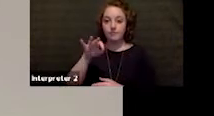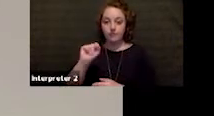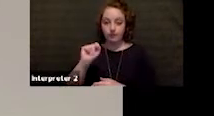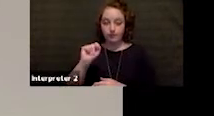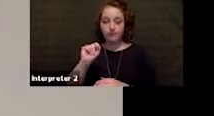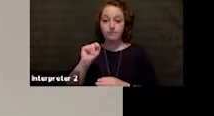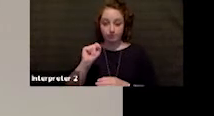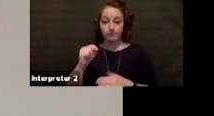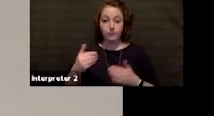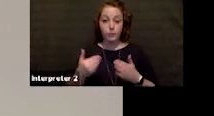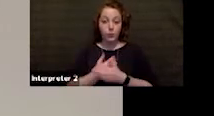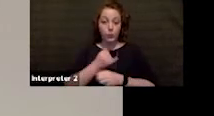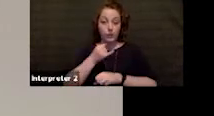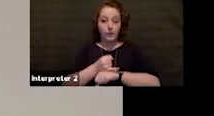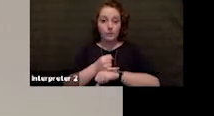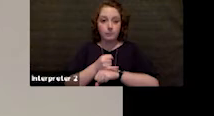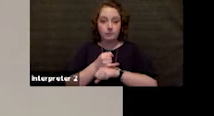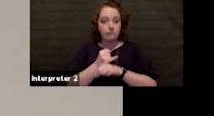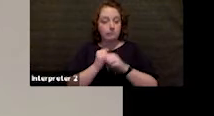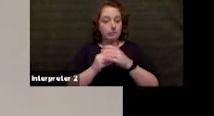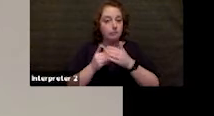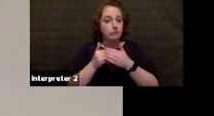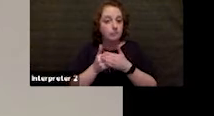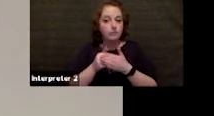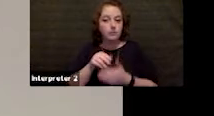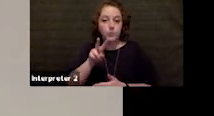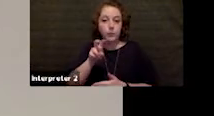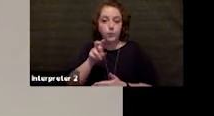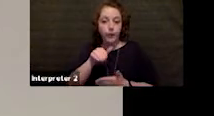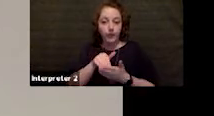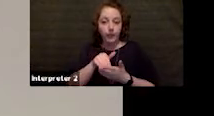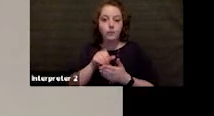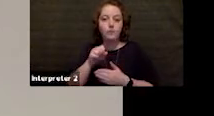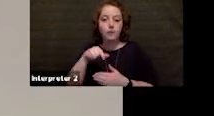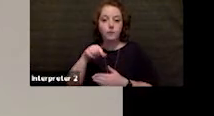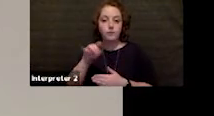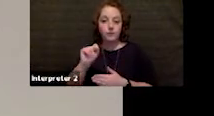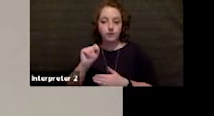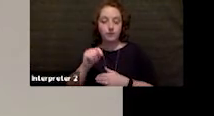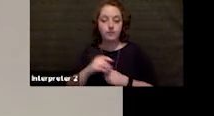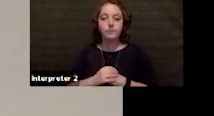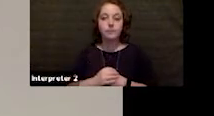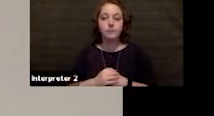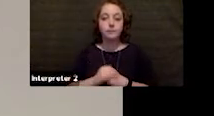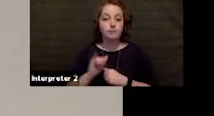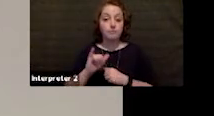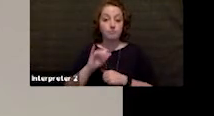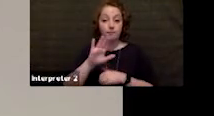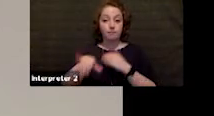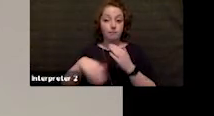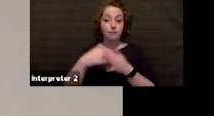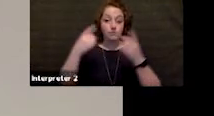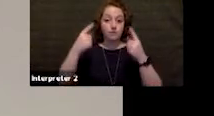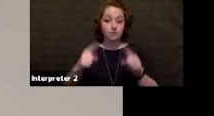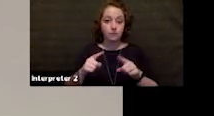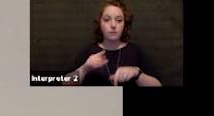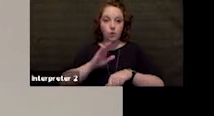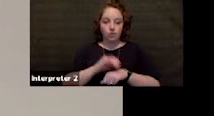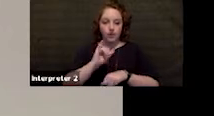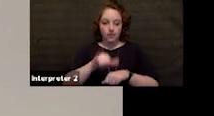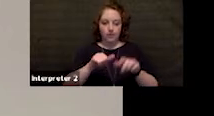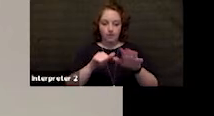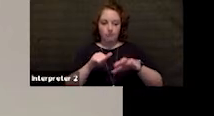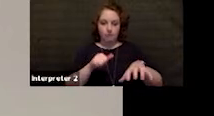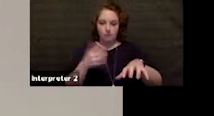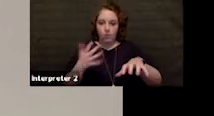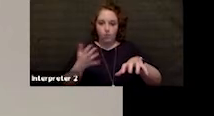is pushing 200,000 square feet. So all of this occurred on the occupied site of,